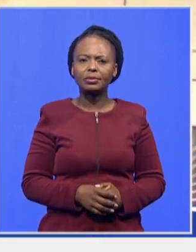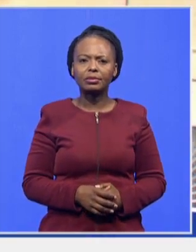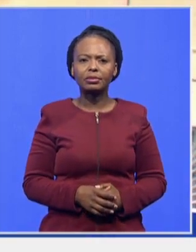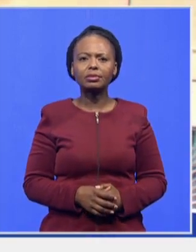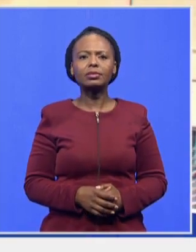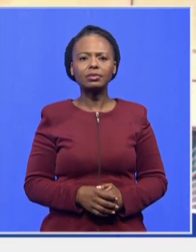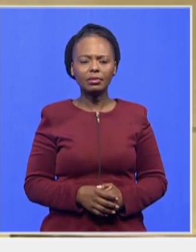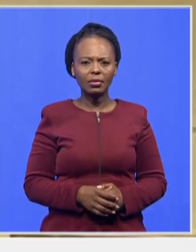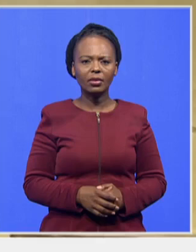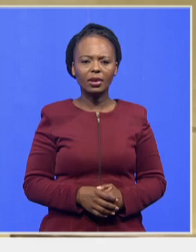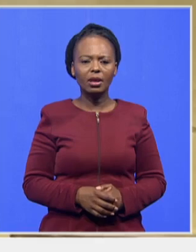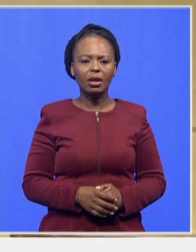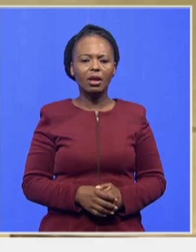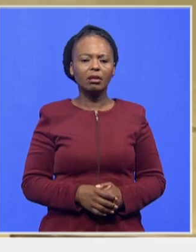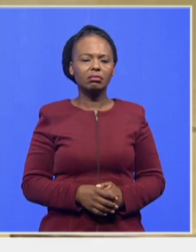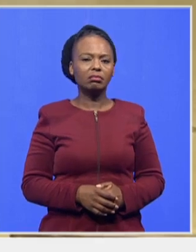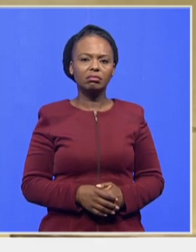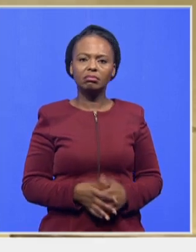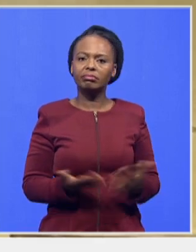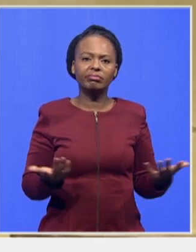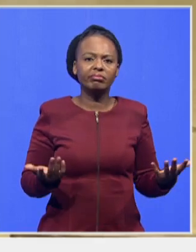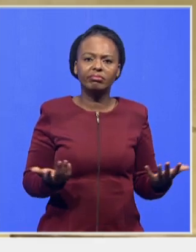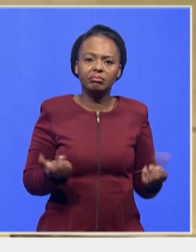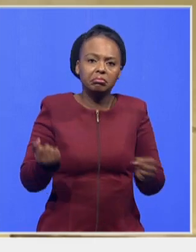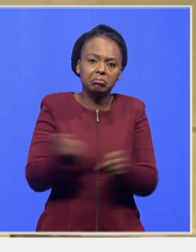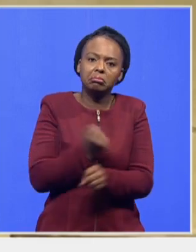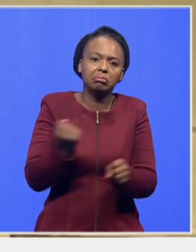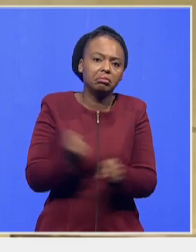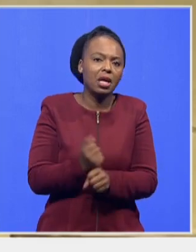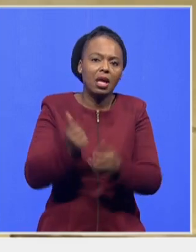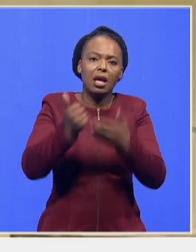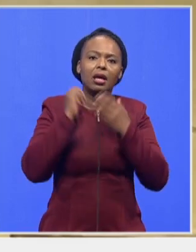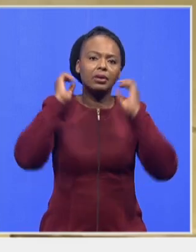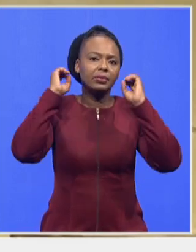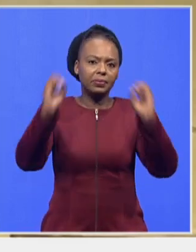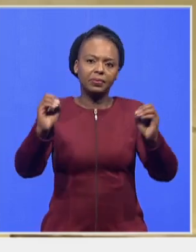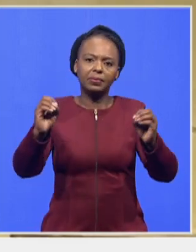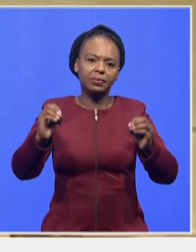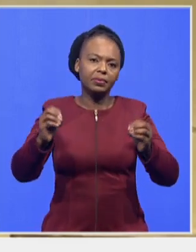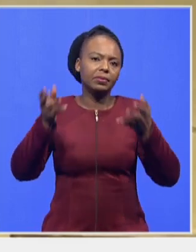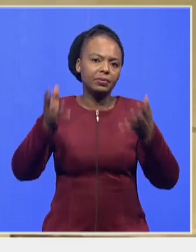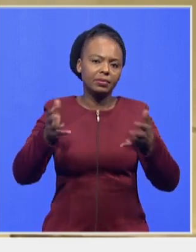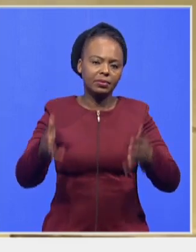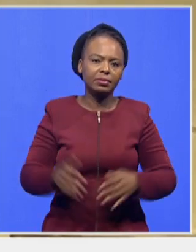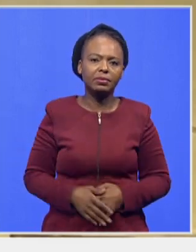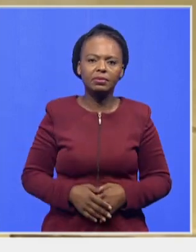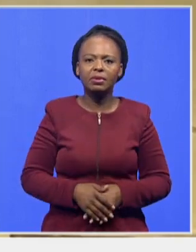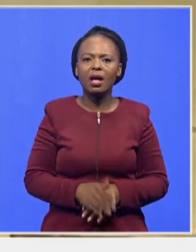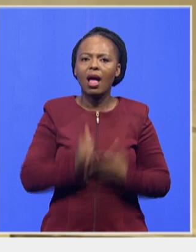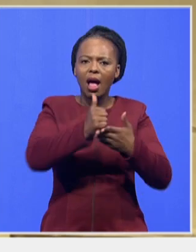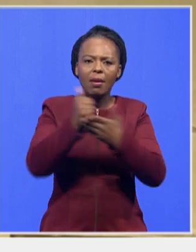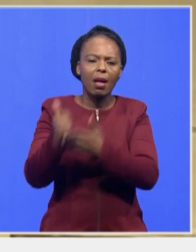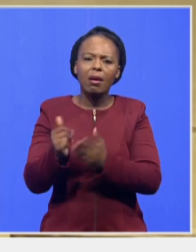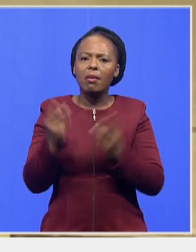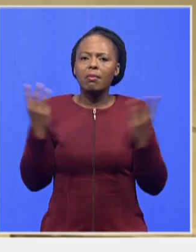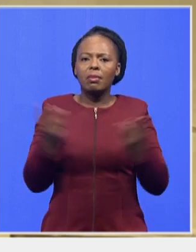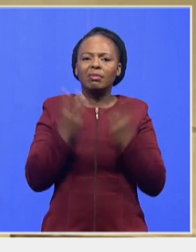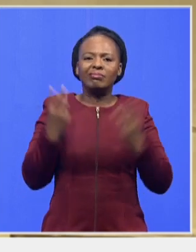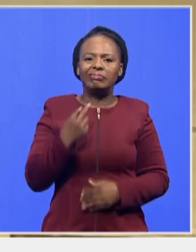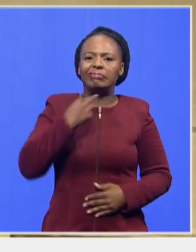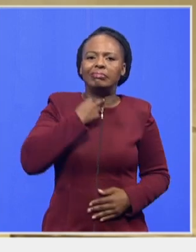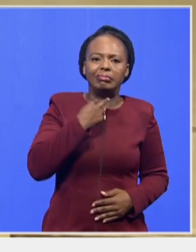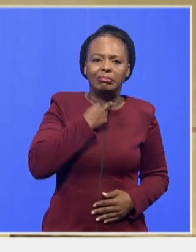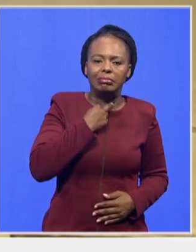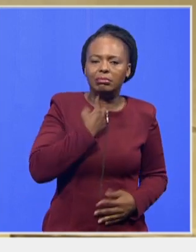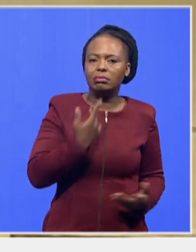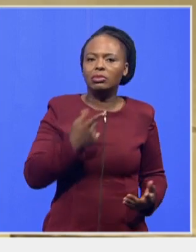Actually, there is no huge effort, no huge assistance and efforts regarding humanitarian aid, because the first thing is the access